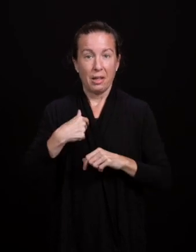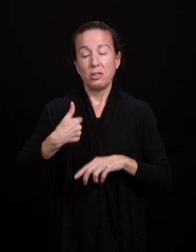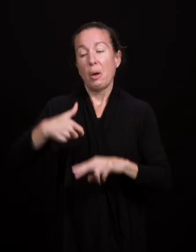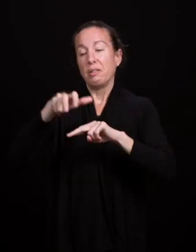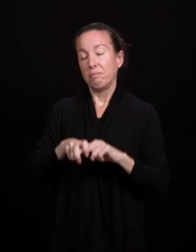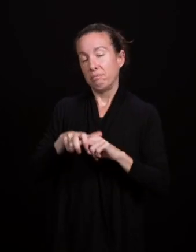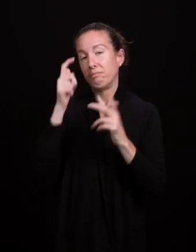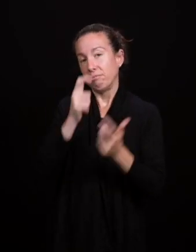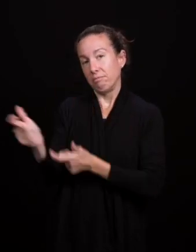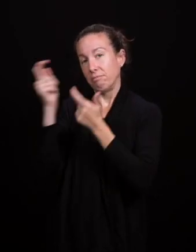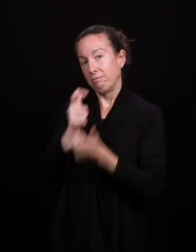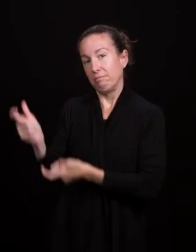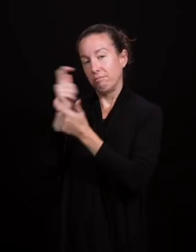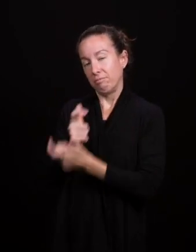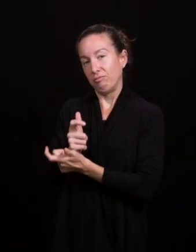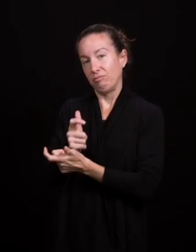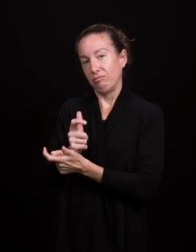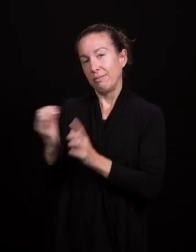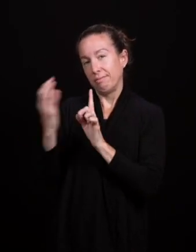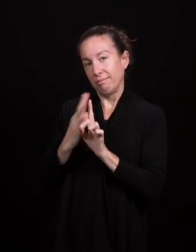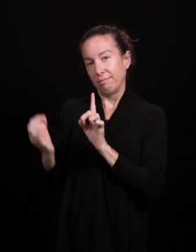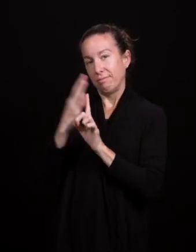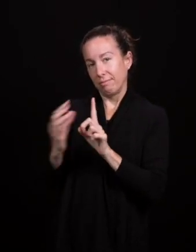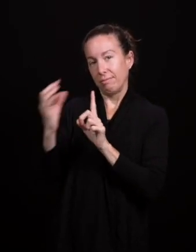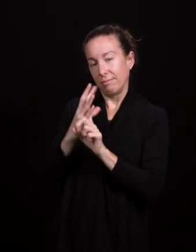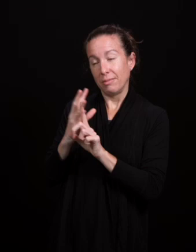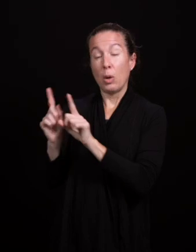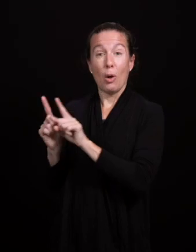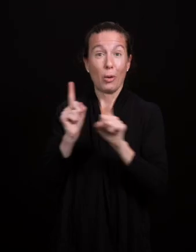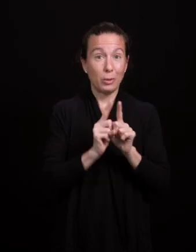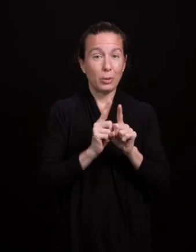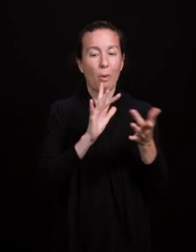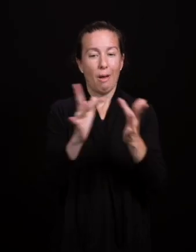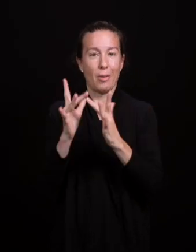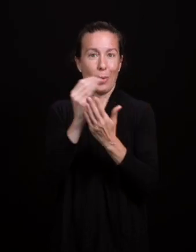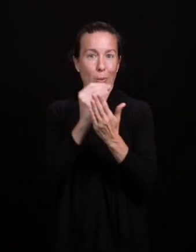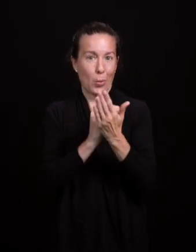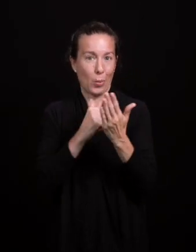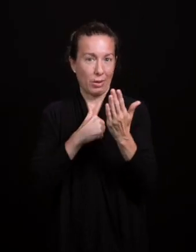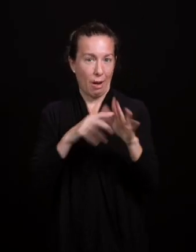comfortable watching it and seeing it that way. And then I did some online courses to learn the basics.